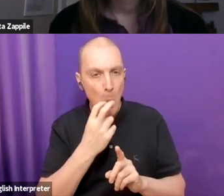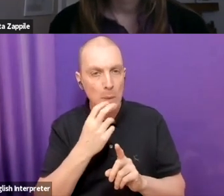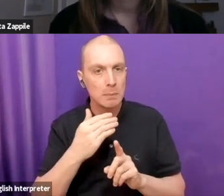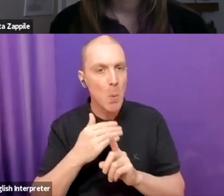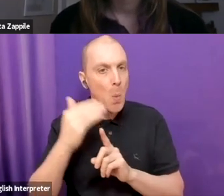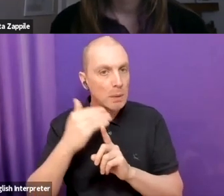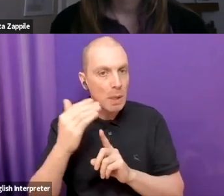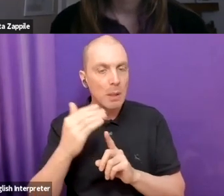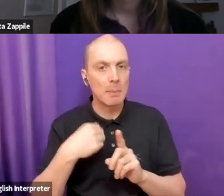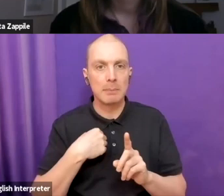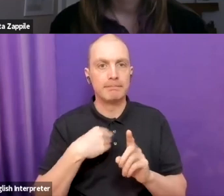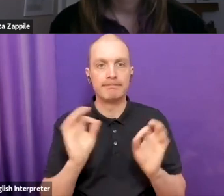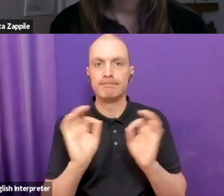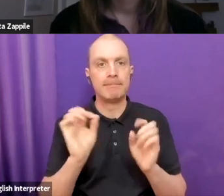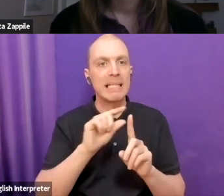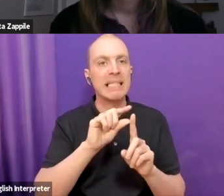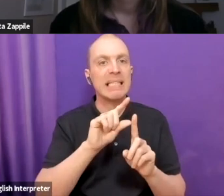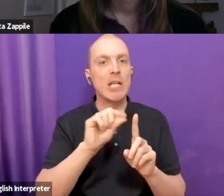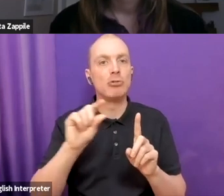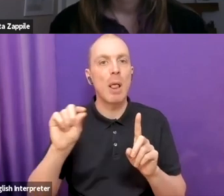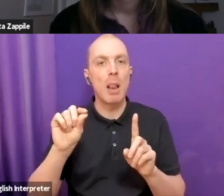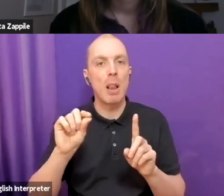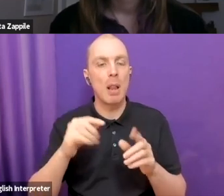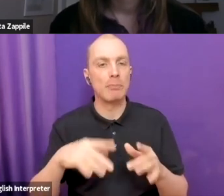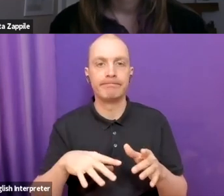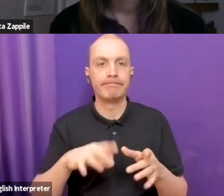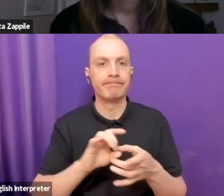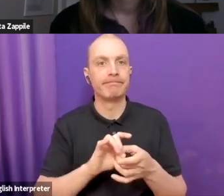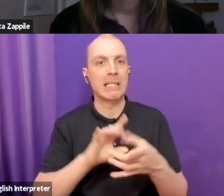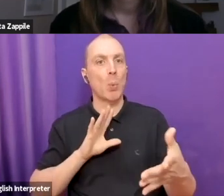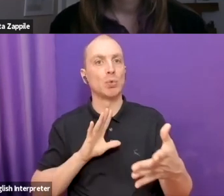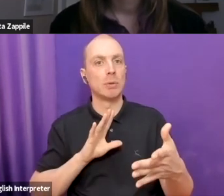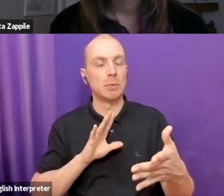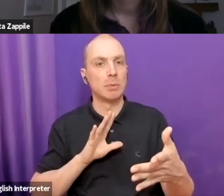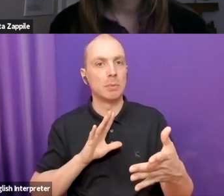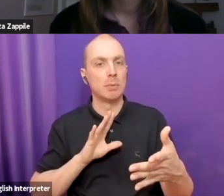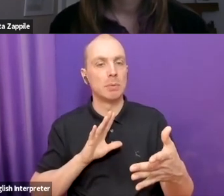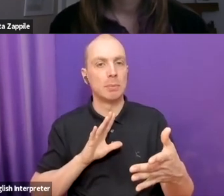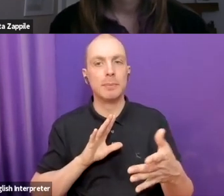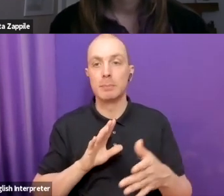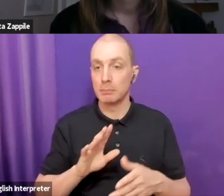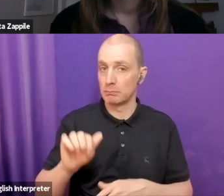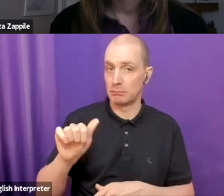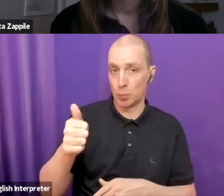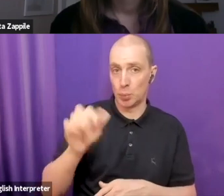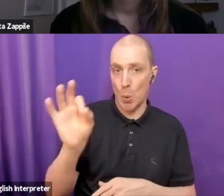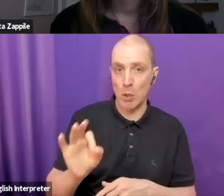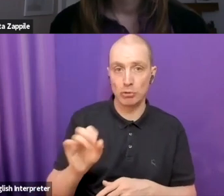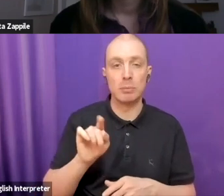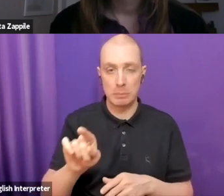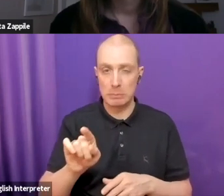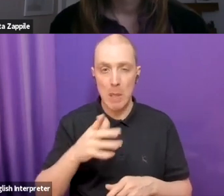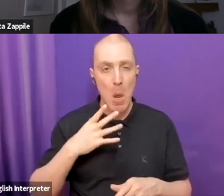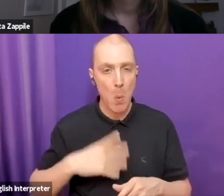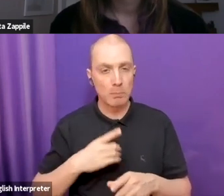good question, Alan. And we're going to probably have a bit of a chat about that after the break as well, in terms of how can we actually make this a more accessible